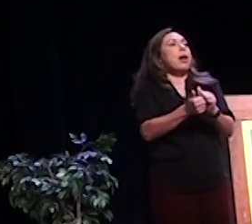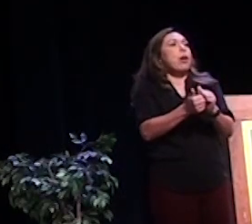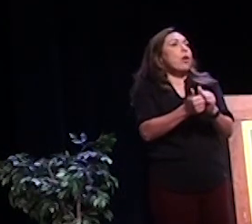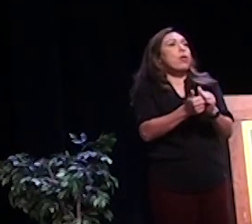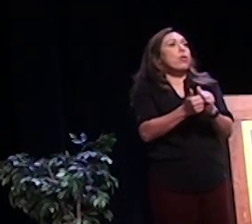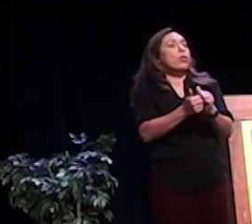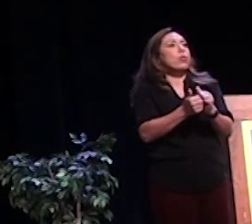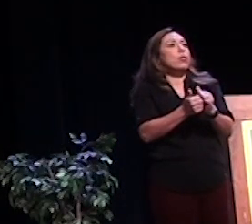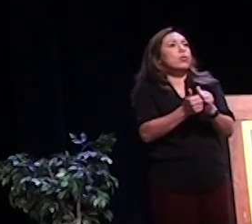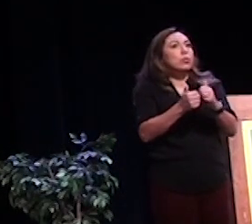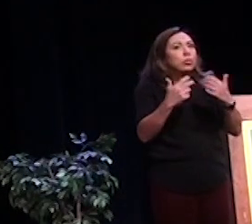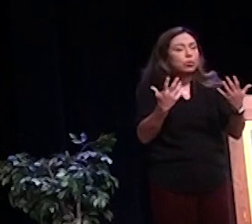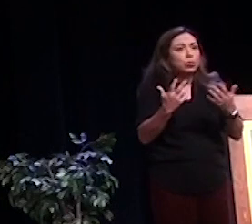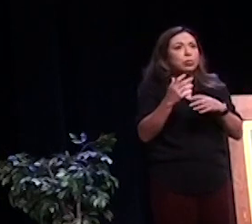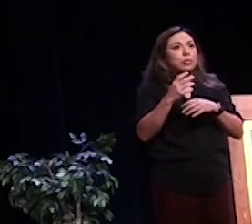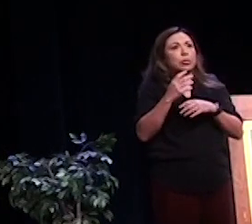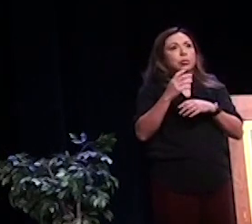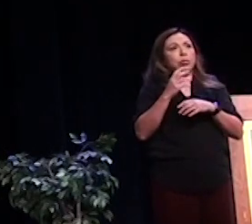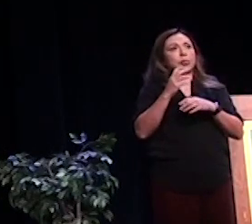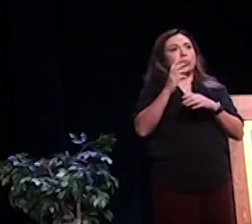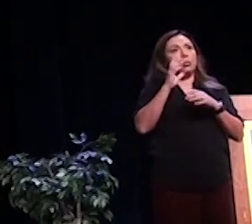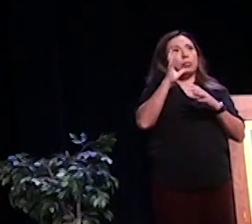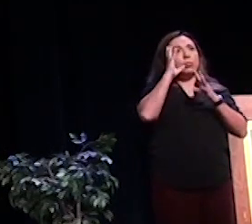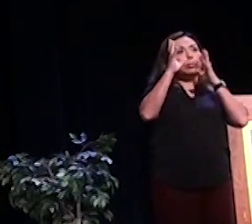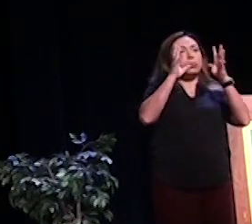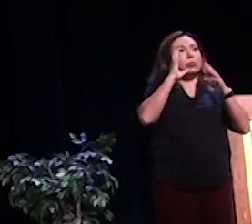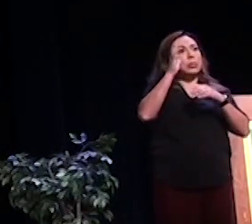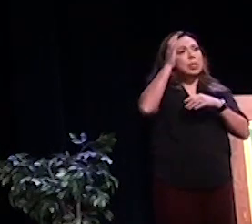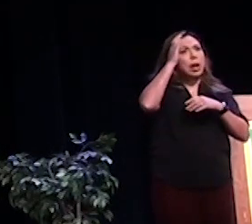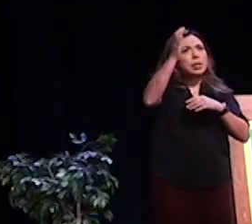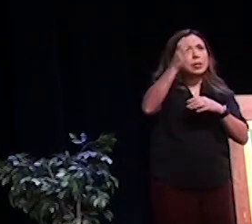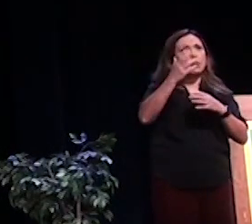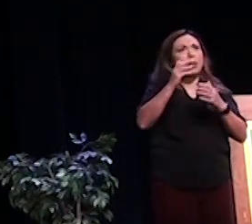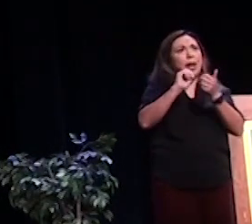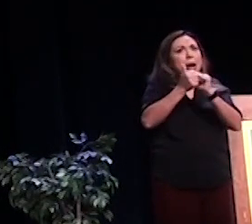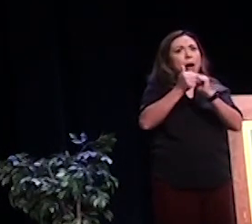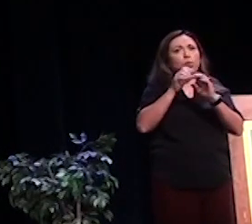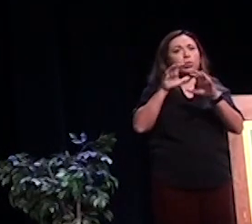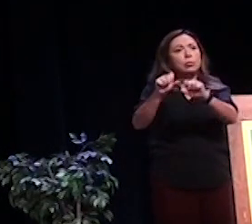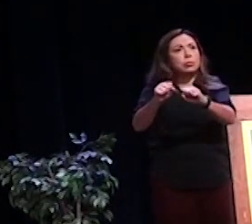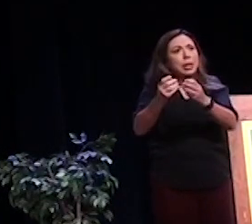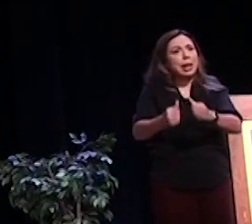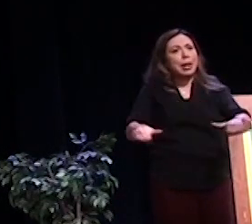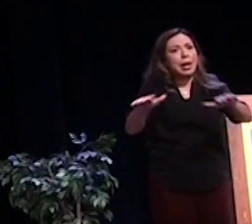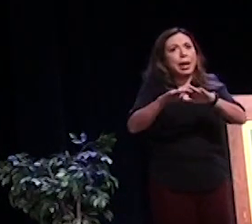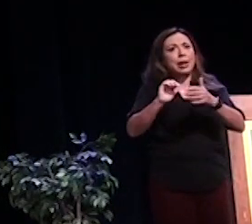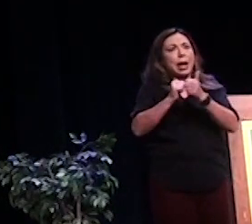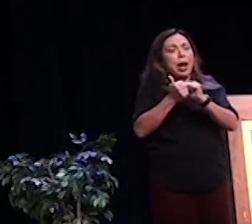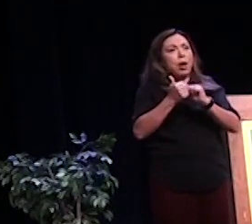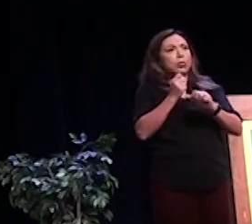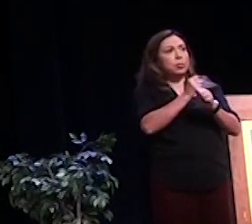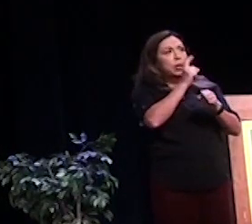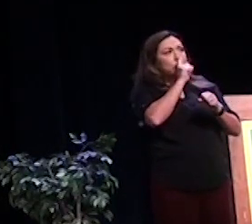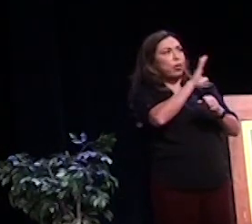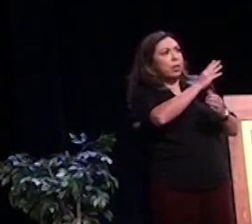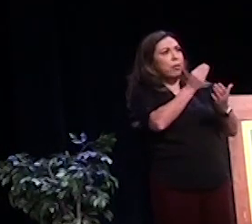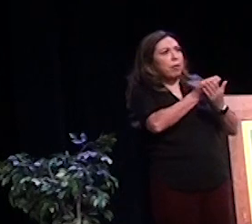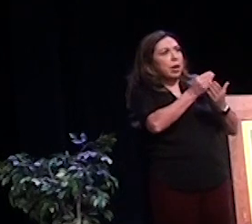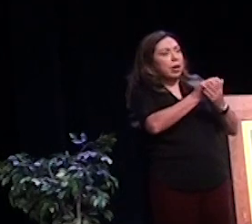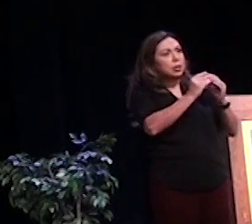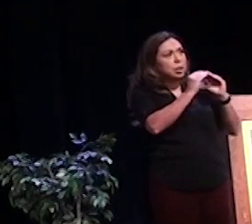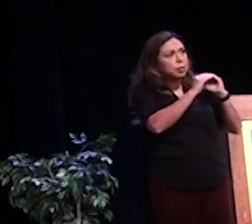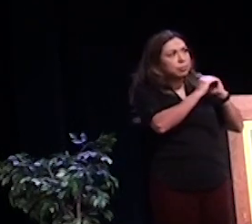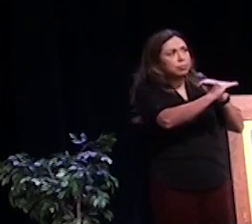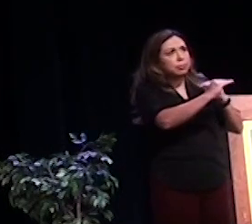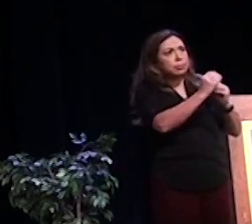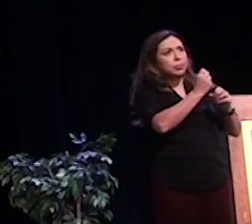to build a concept or create a concept, land acquisition, secure financing, prepare a